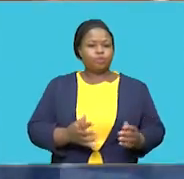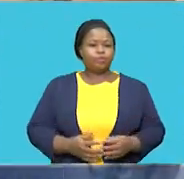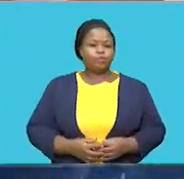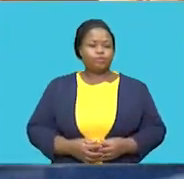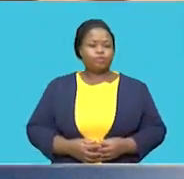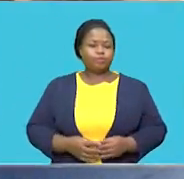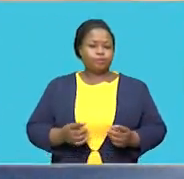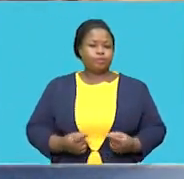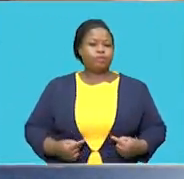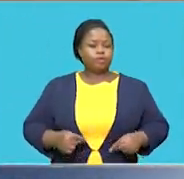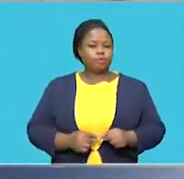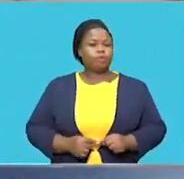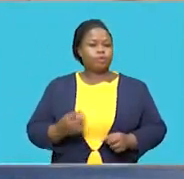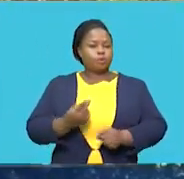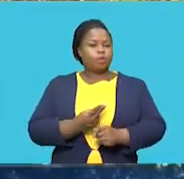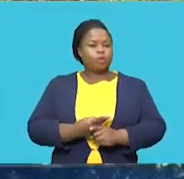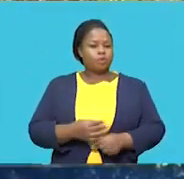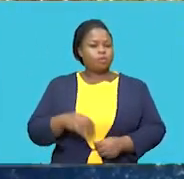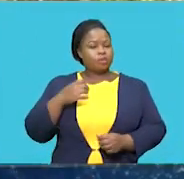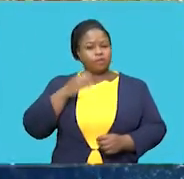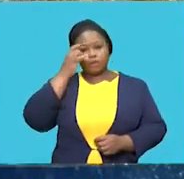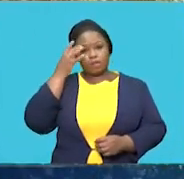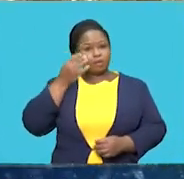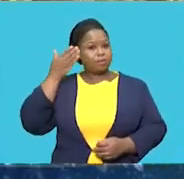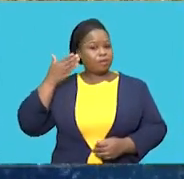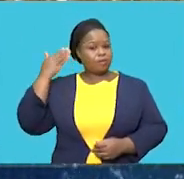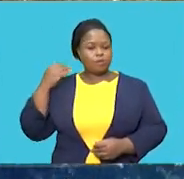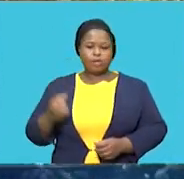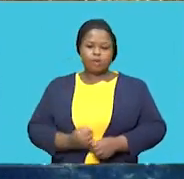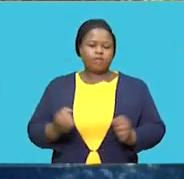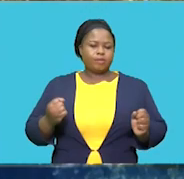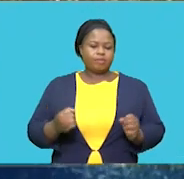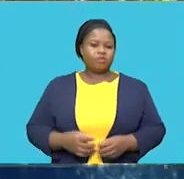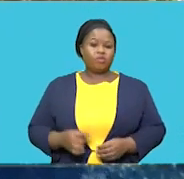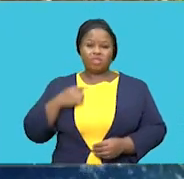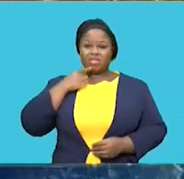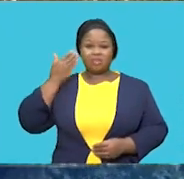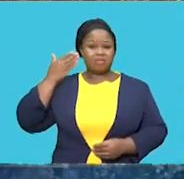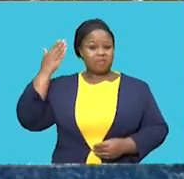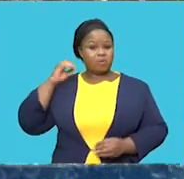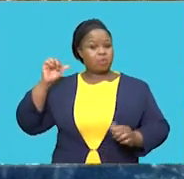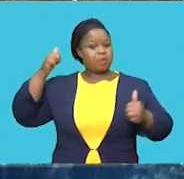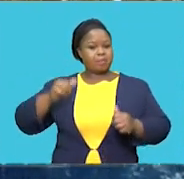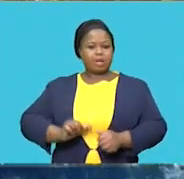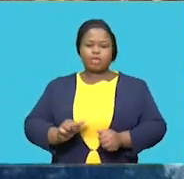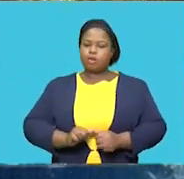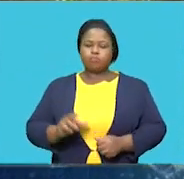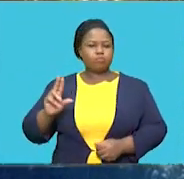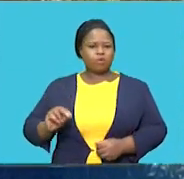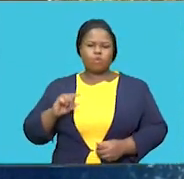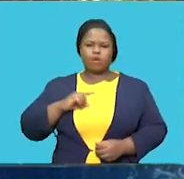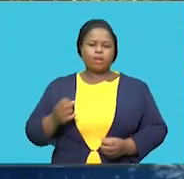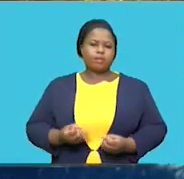we must never reminiscent the past. We must never idolize the past, which denied many of